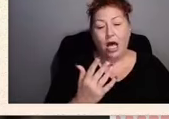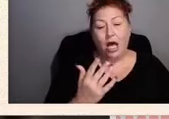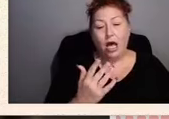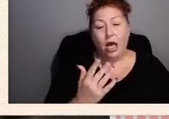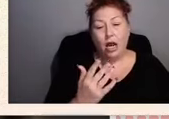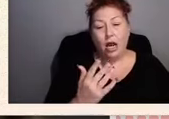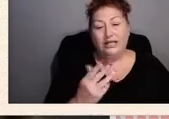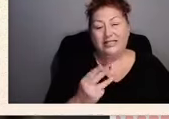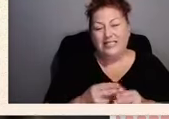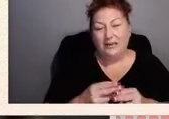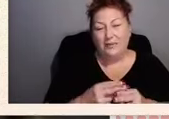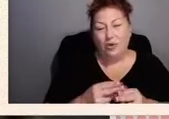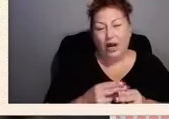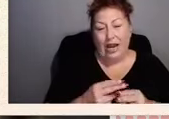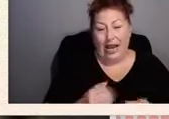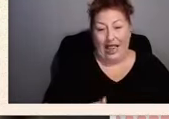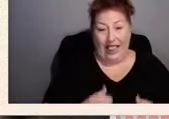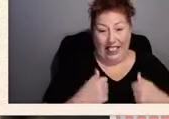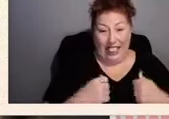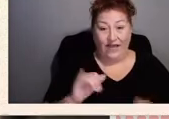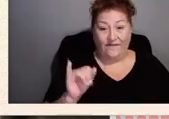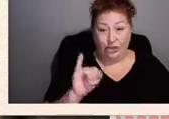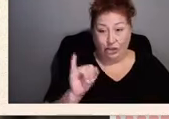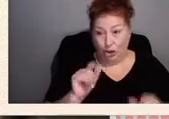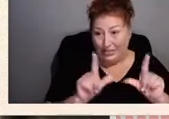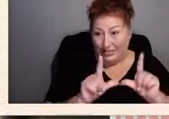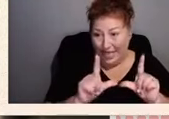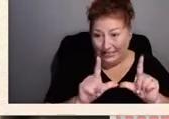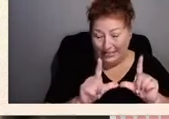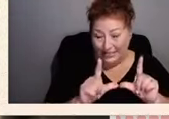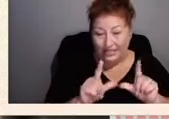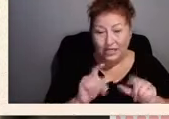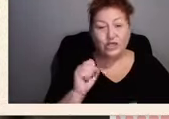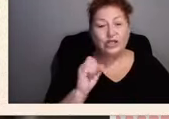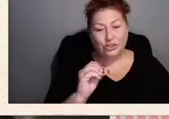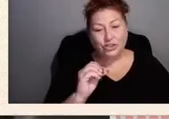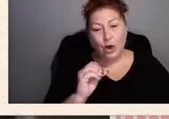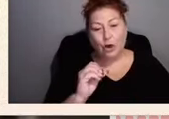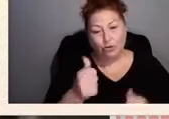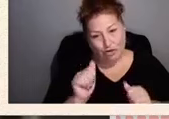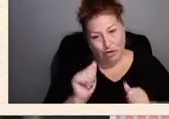temporary life insurance license. So trying that out.